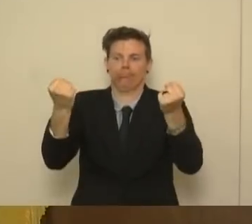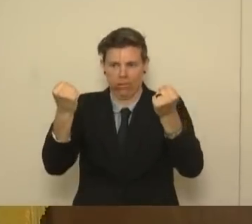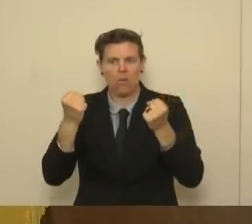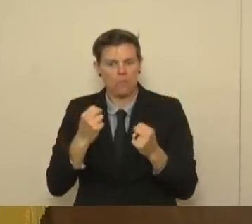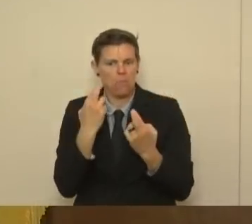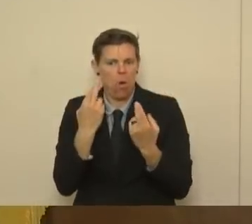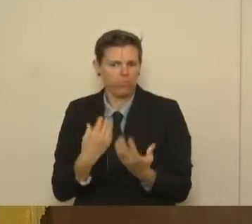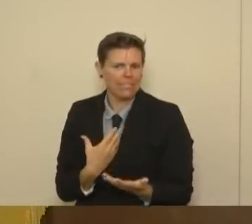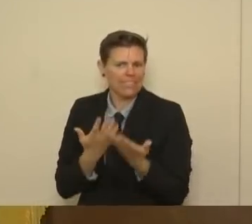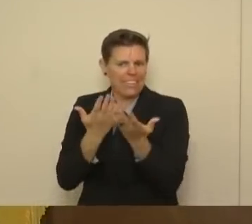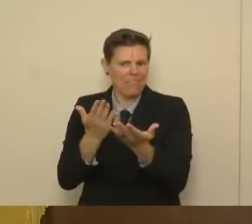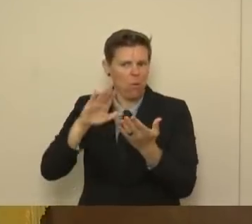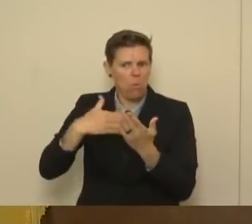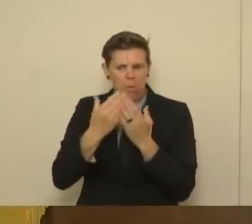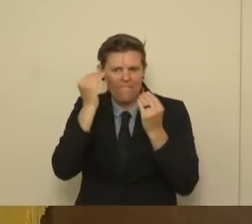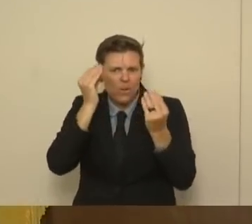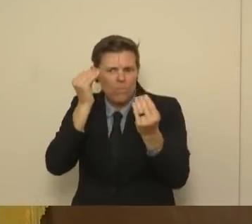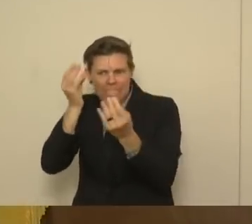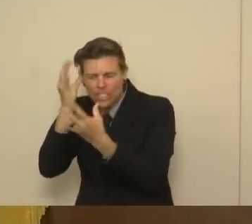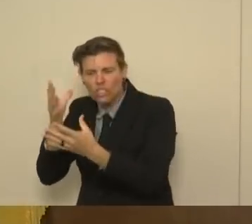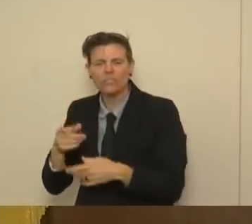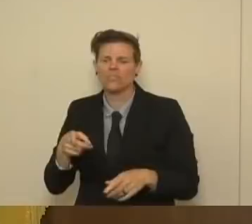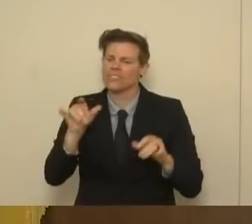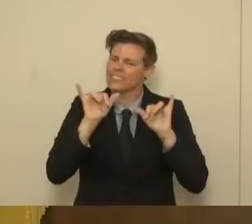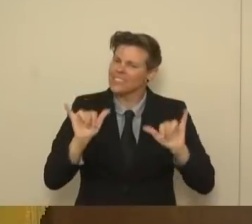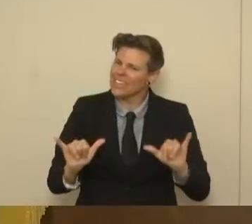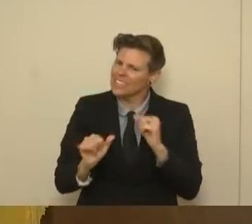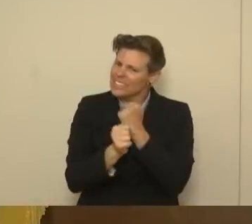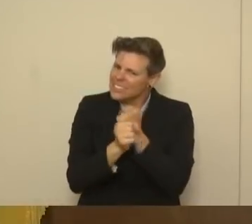that makes you safe, that gets you to isolate